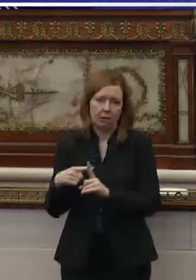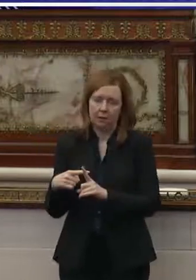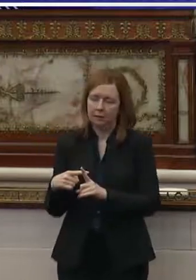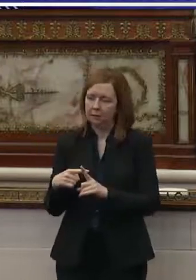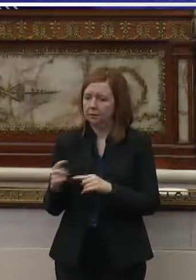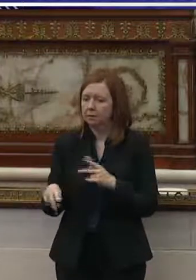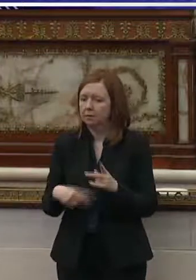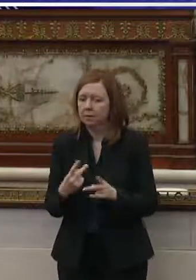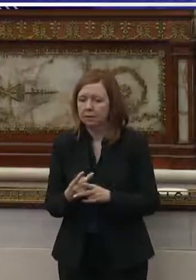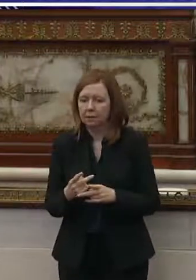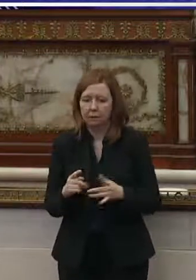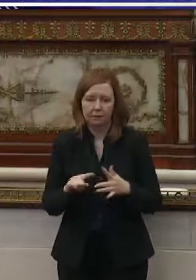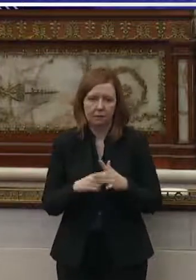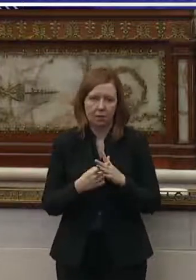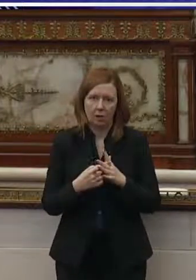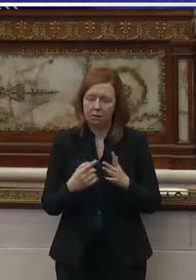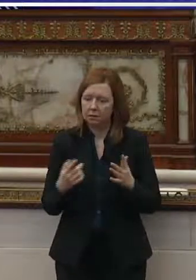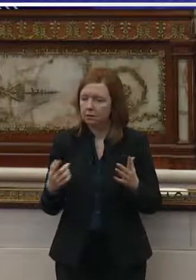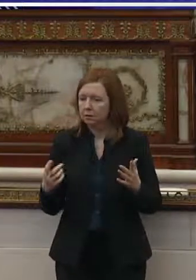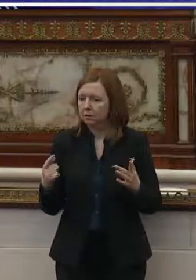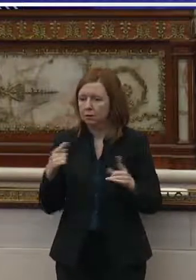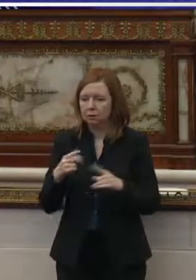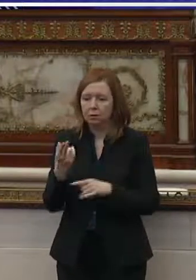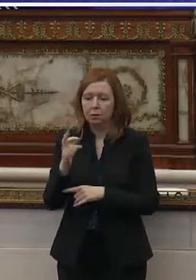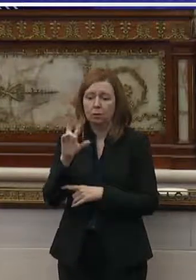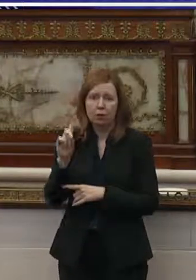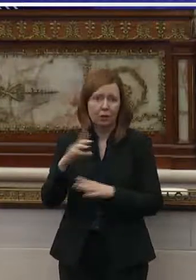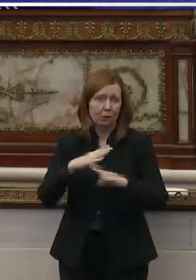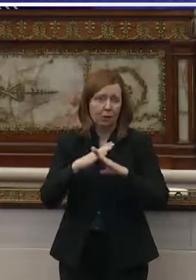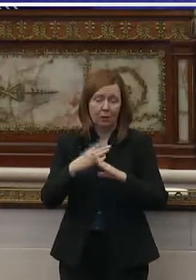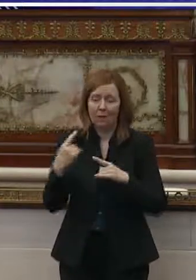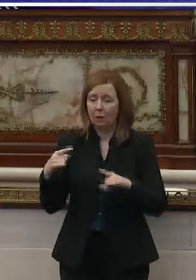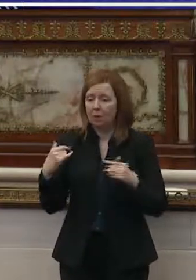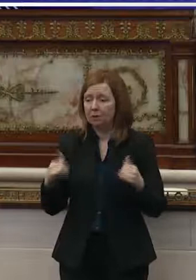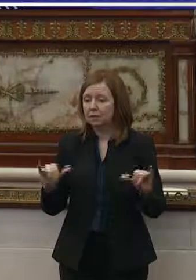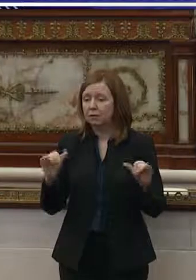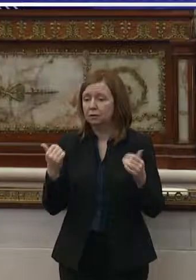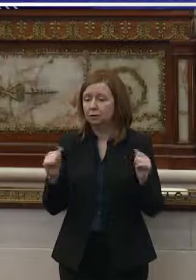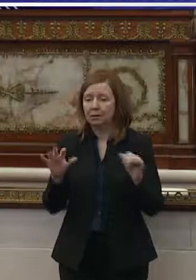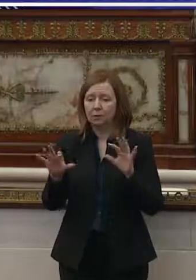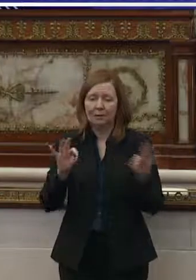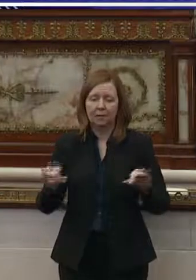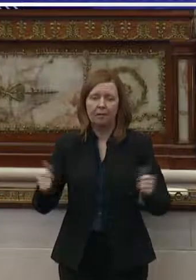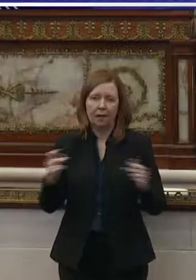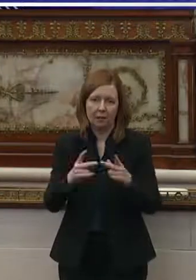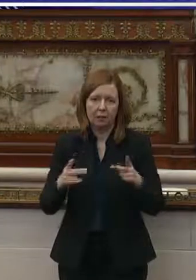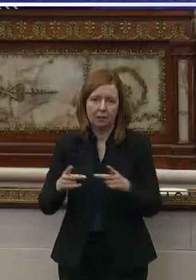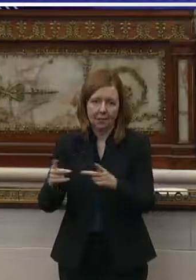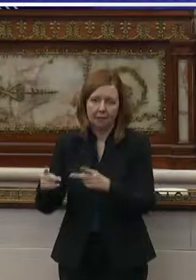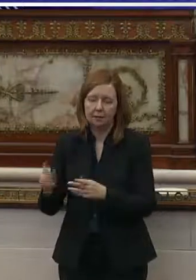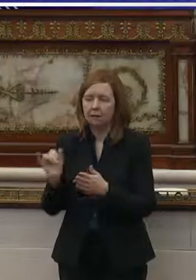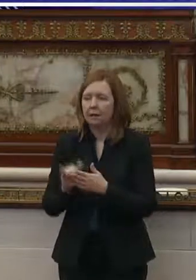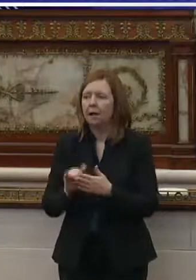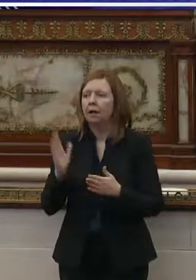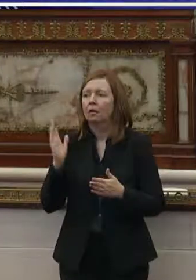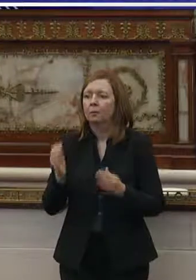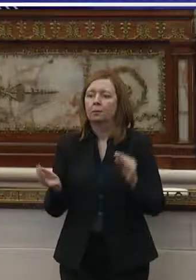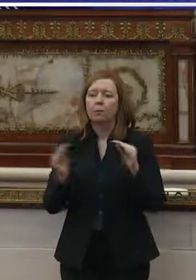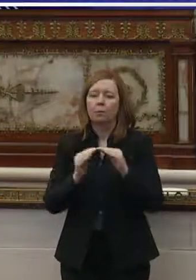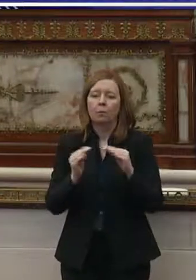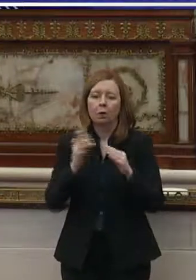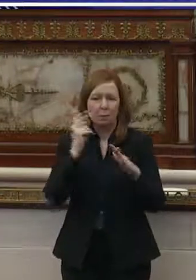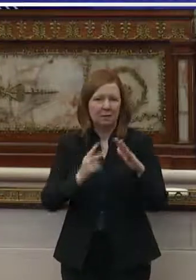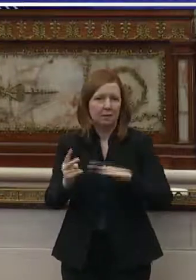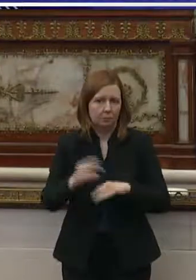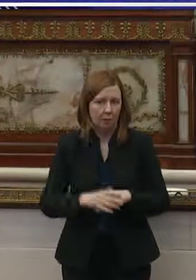type of start in getting to herd immunity while we still try to identify other sites that will be a little bit more